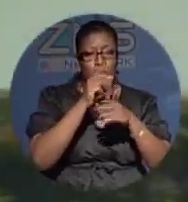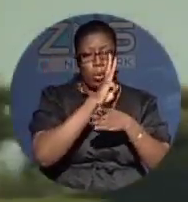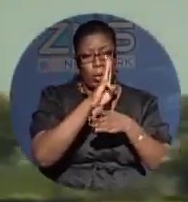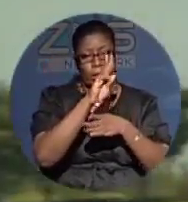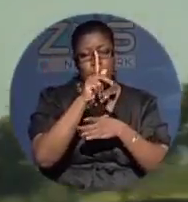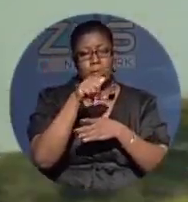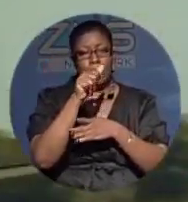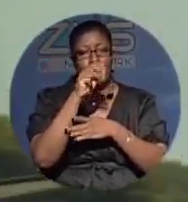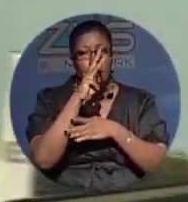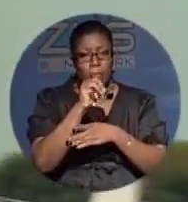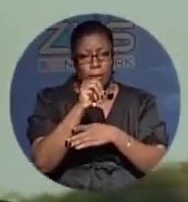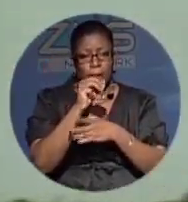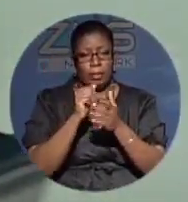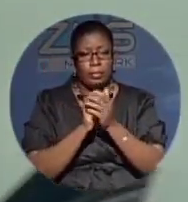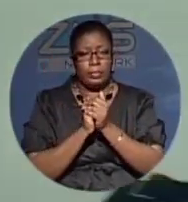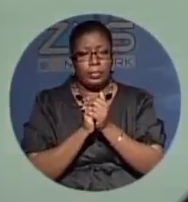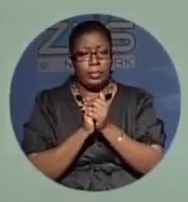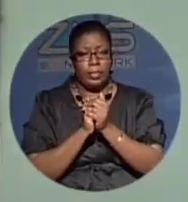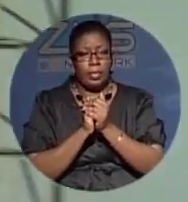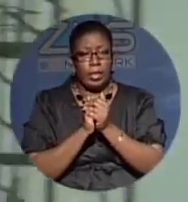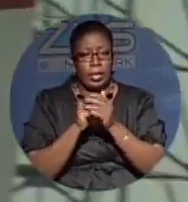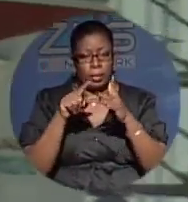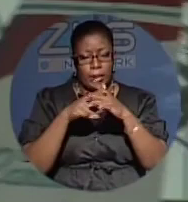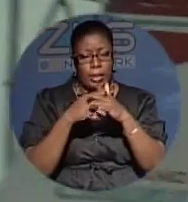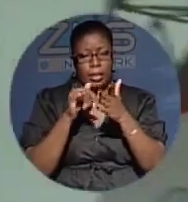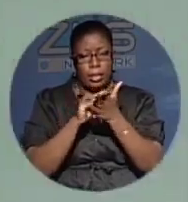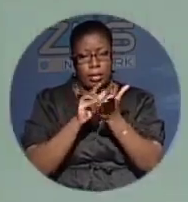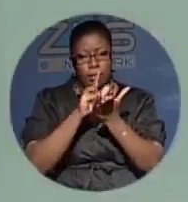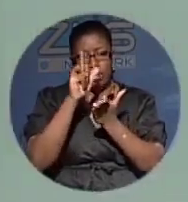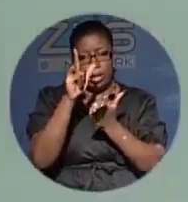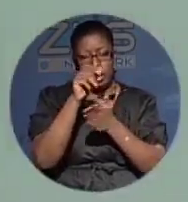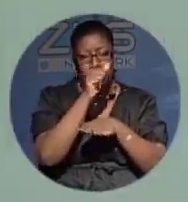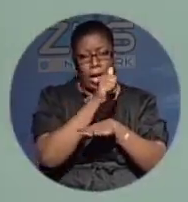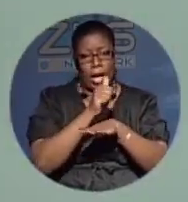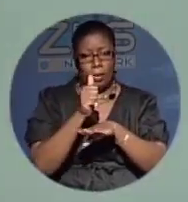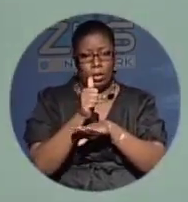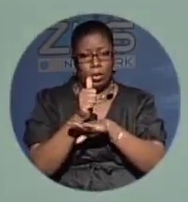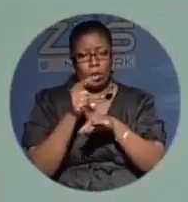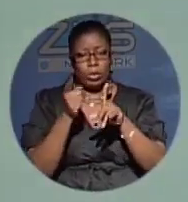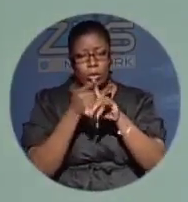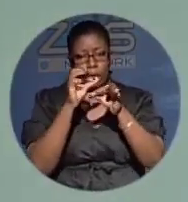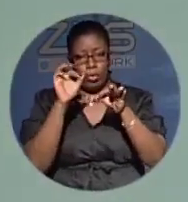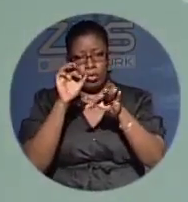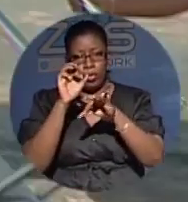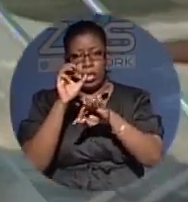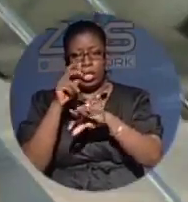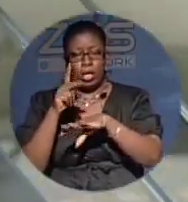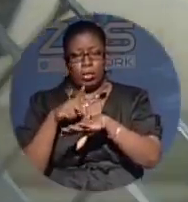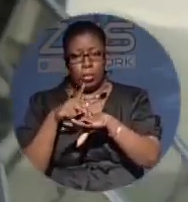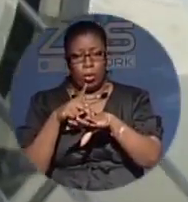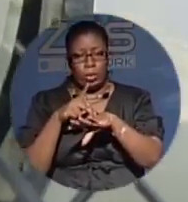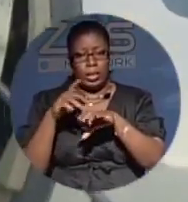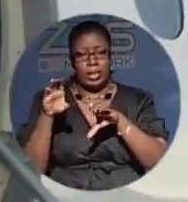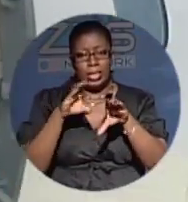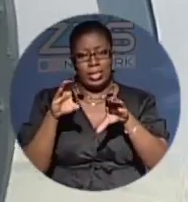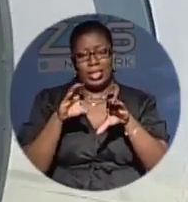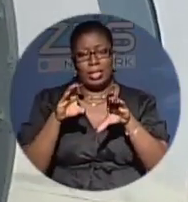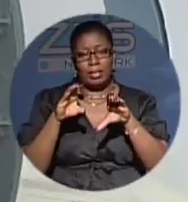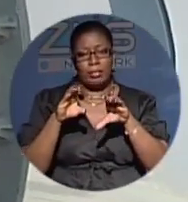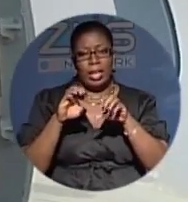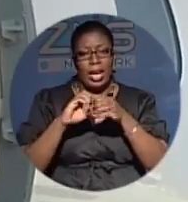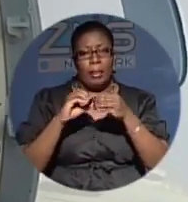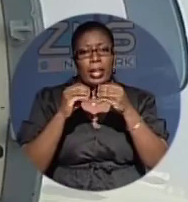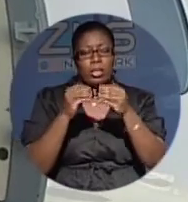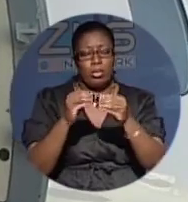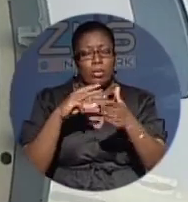Now, since beginning its Fort Lauderdale flight to Nassau, Abaco, and Freeport, Roma says they have done extremely well. He says it was a bold move